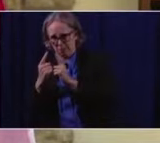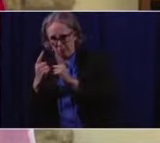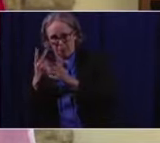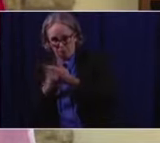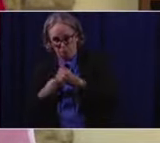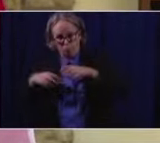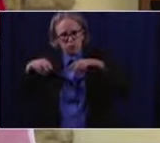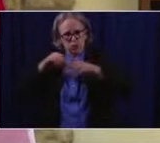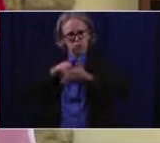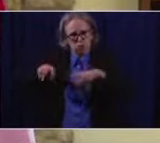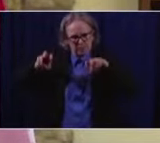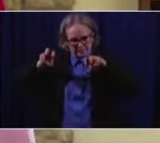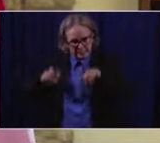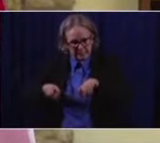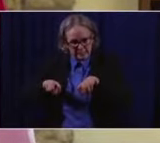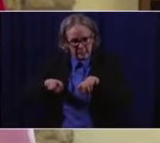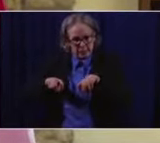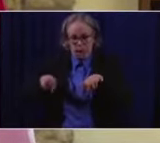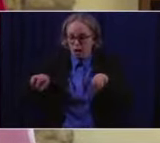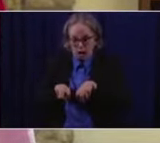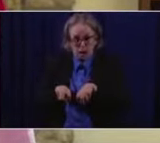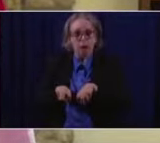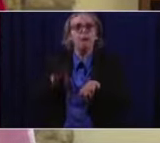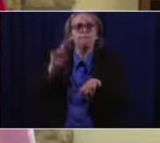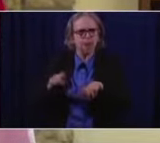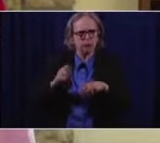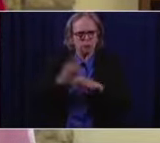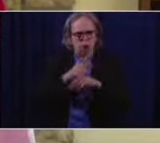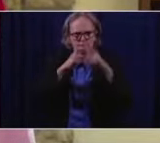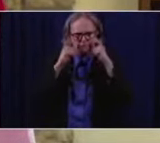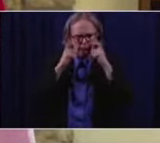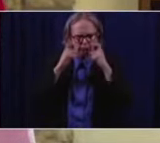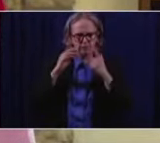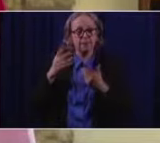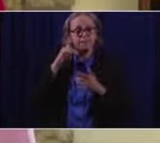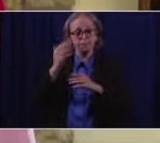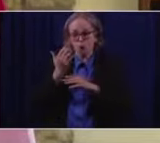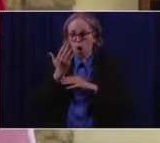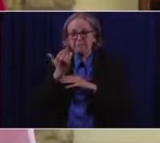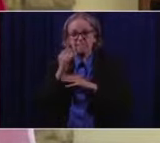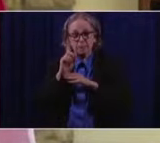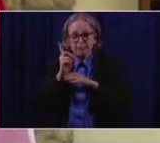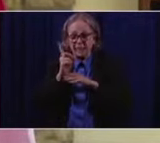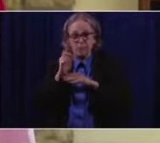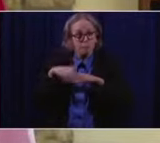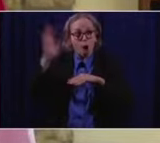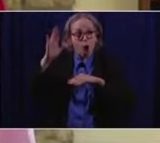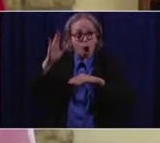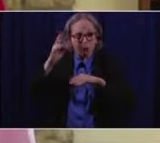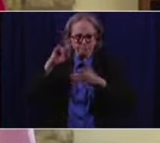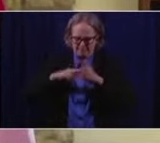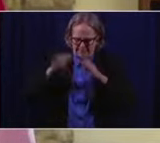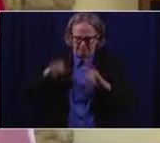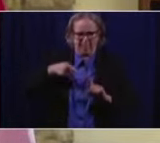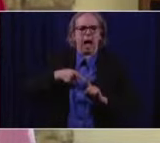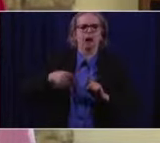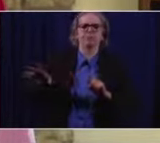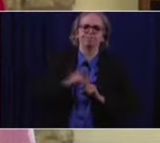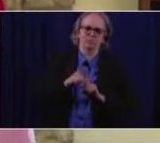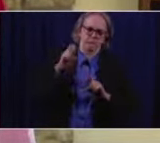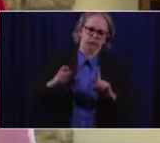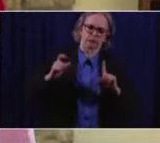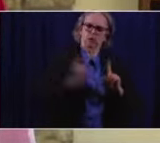minutes, that other person should be quarantined. Now, I understand why parents are upset. I understand